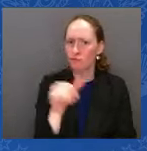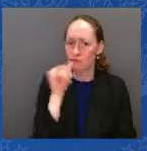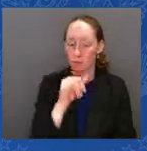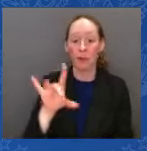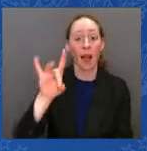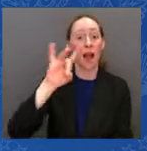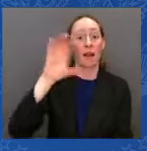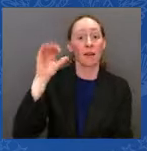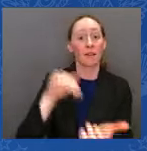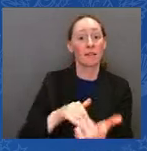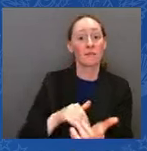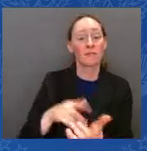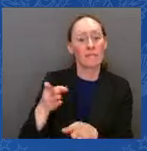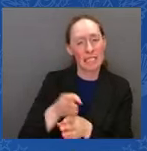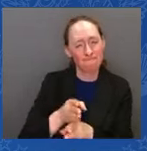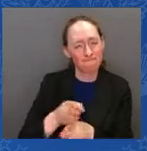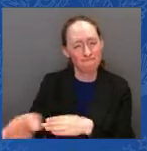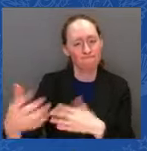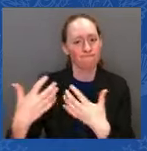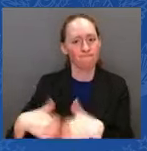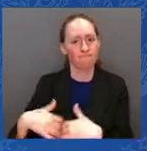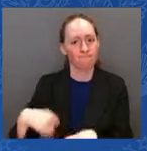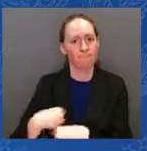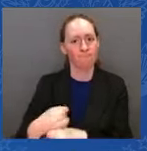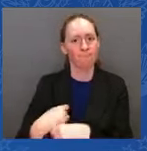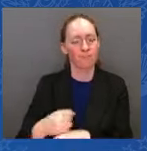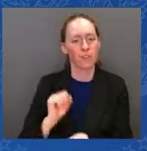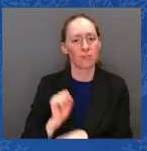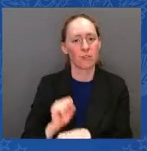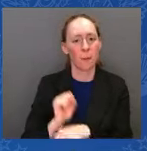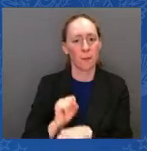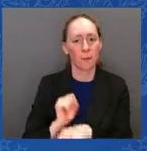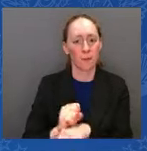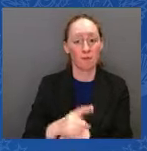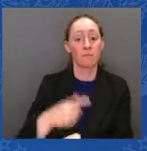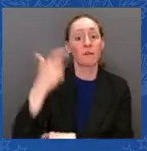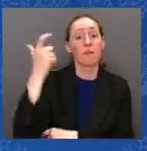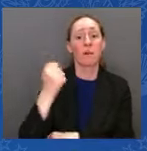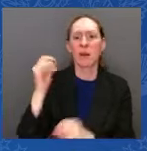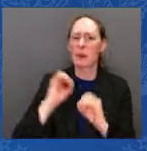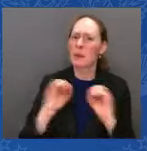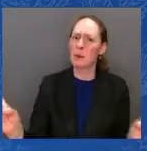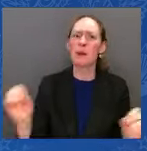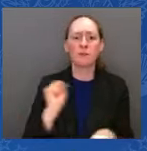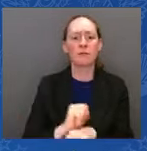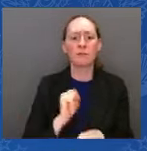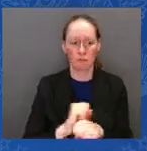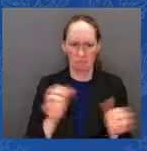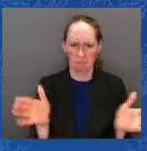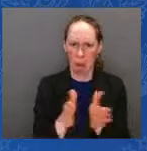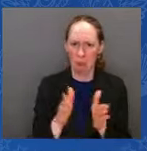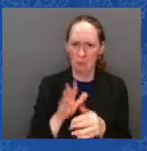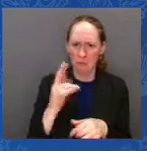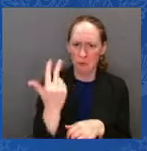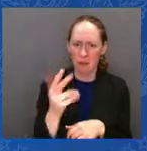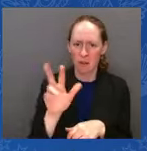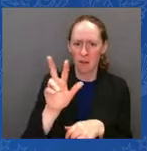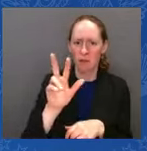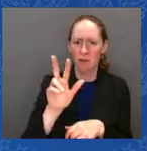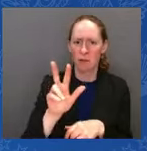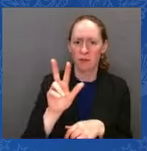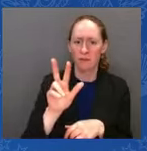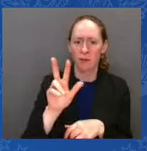manufacturing jobs. Unemployment is at 3.4%, the lowest in 50 years. Black